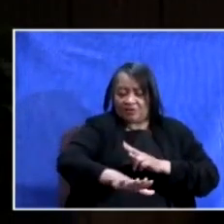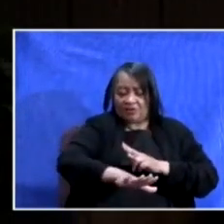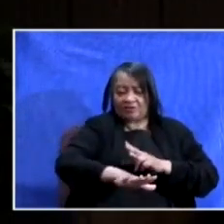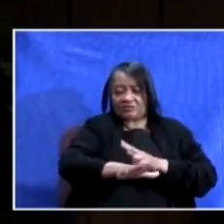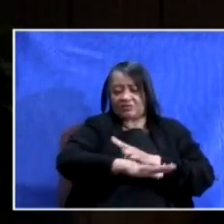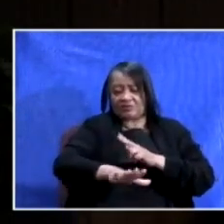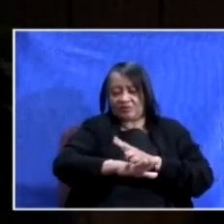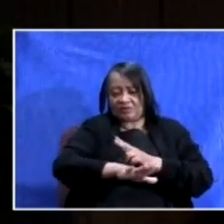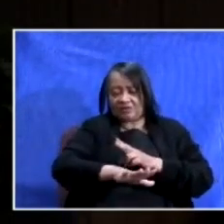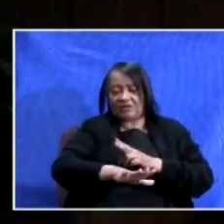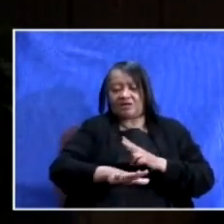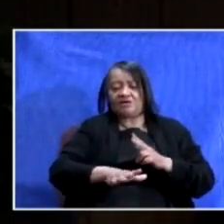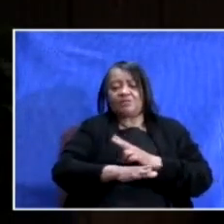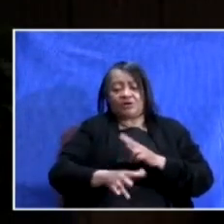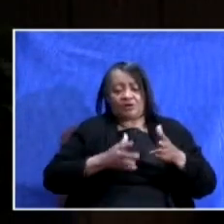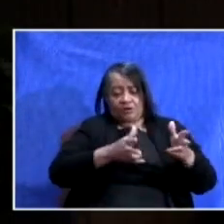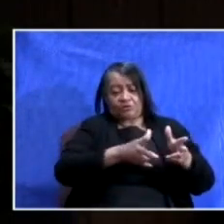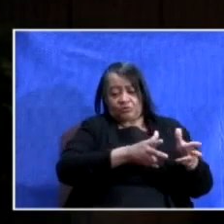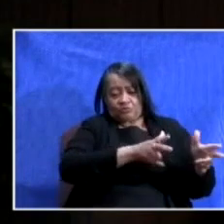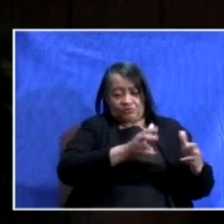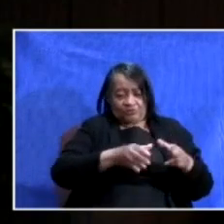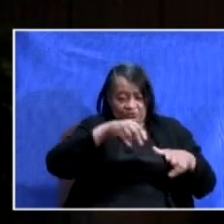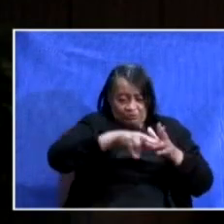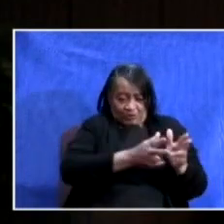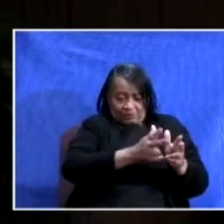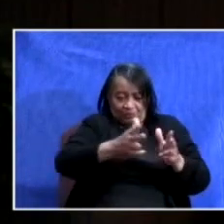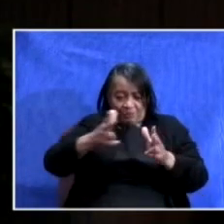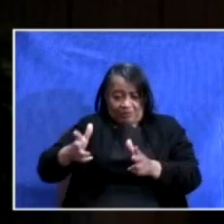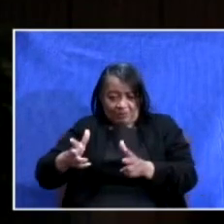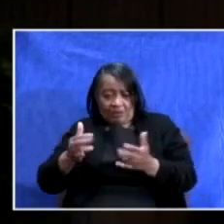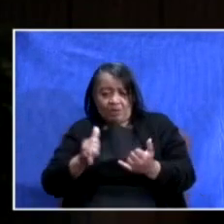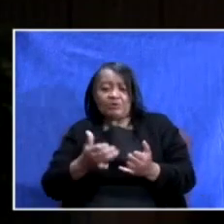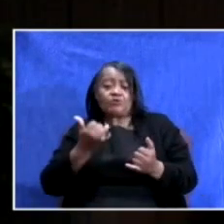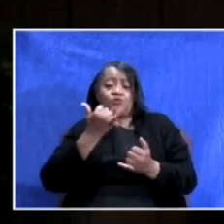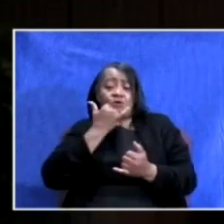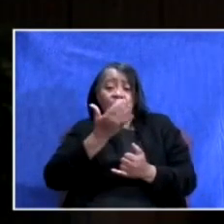the dehumanization of black people,